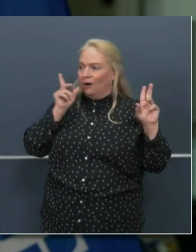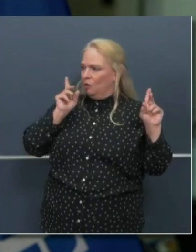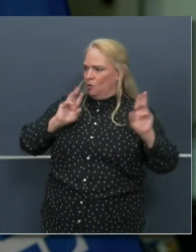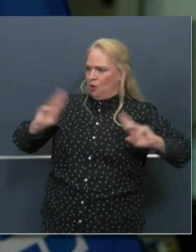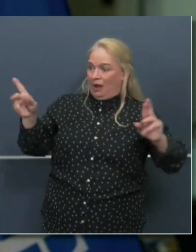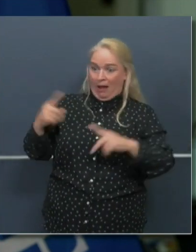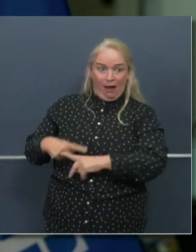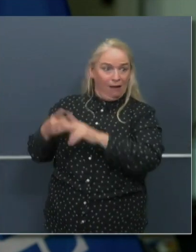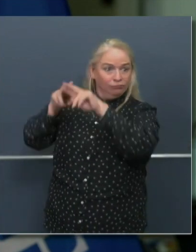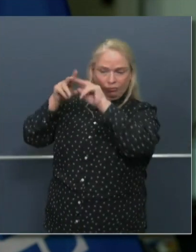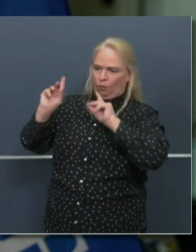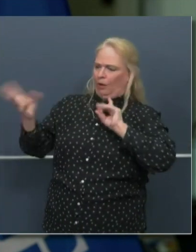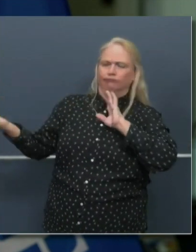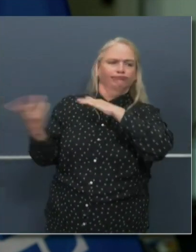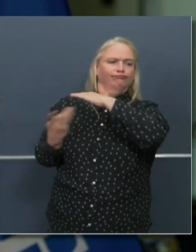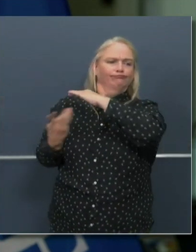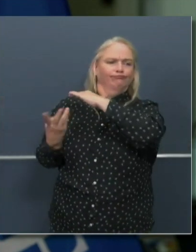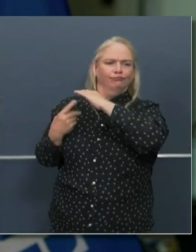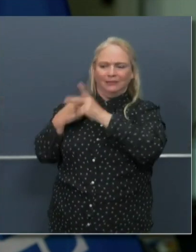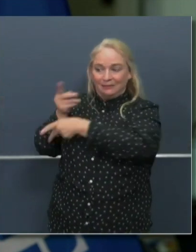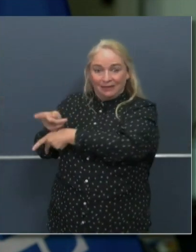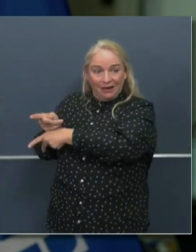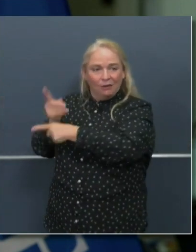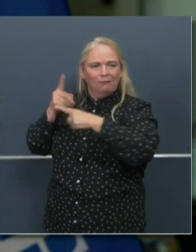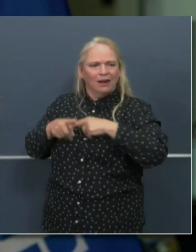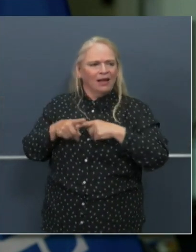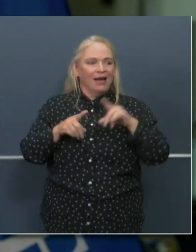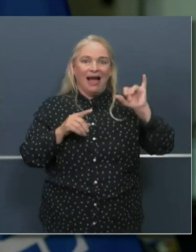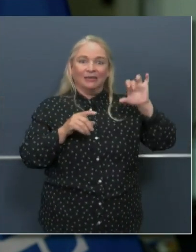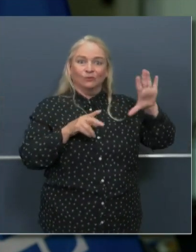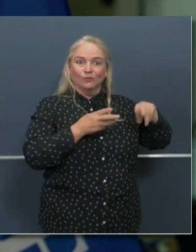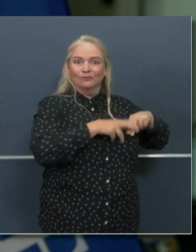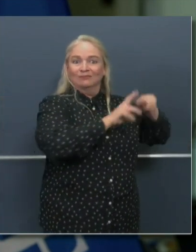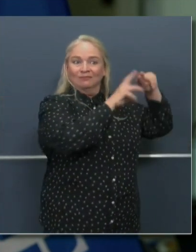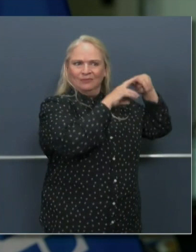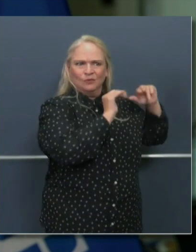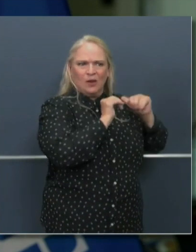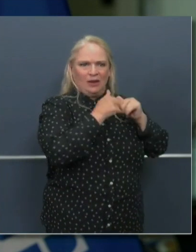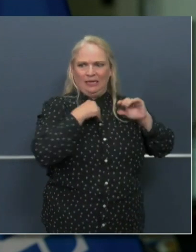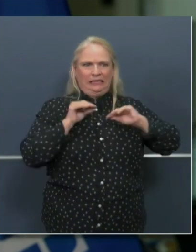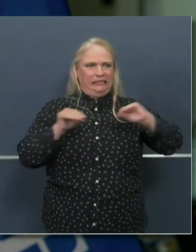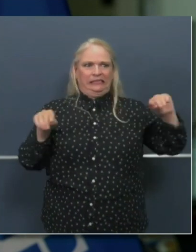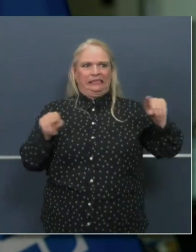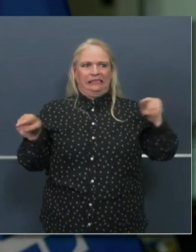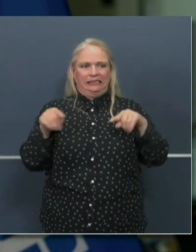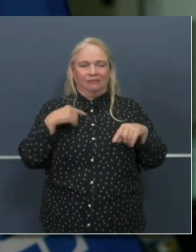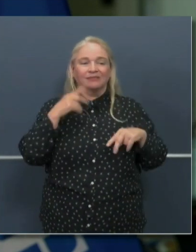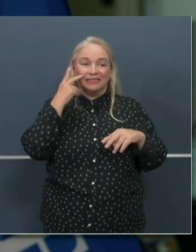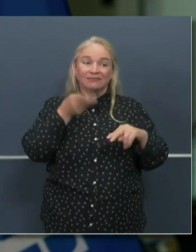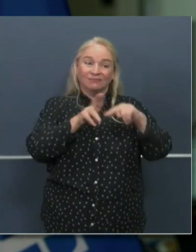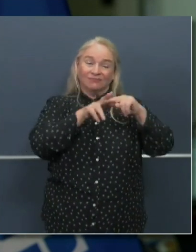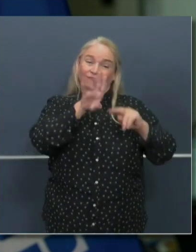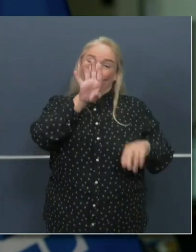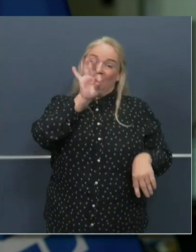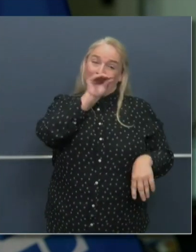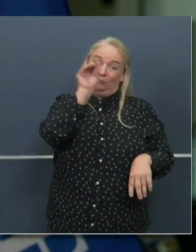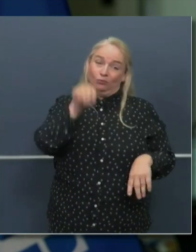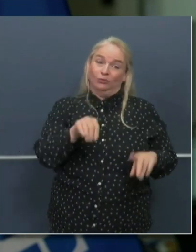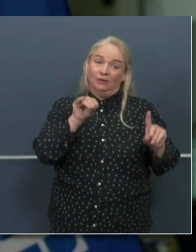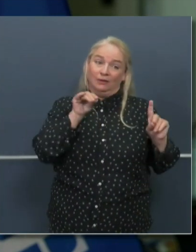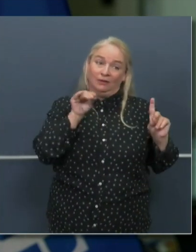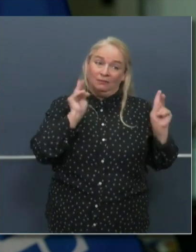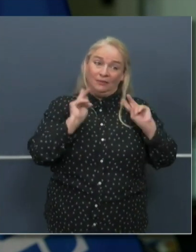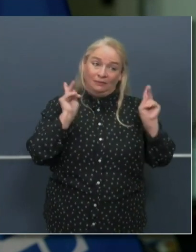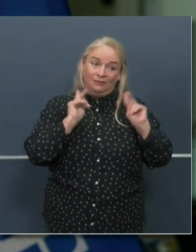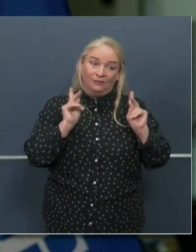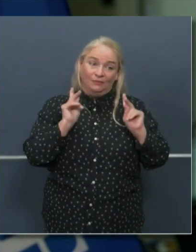in need of intensive care as well. So we have seen about a 49% increase in the number of people needing